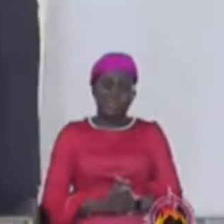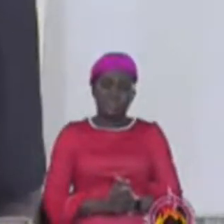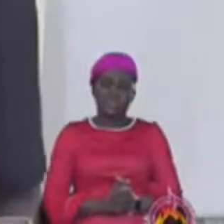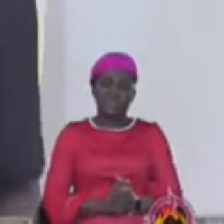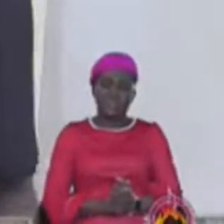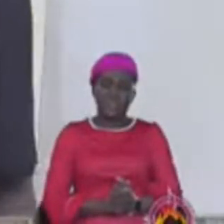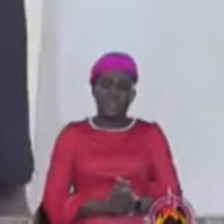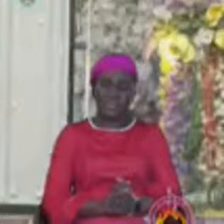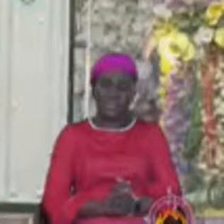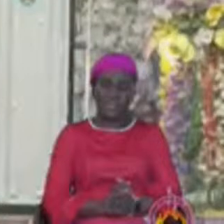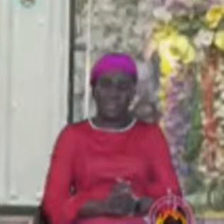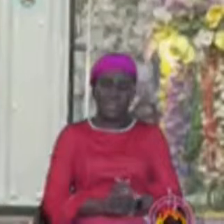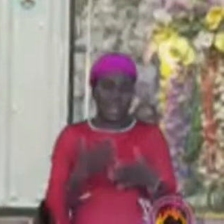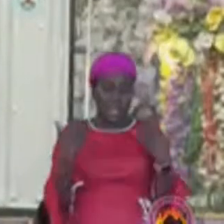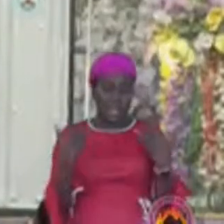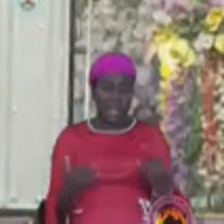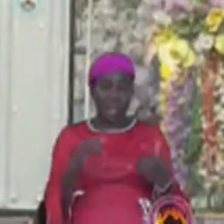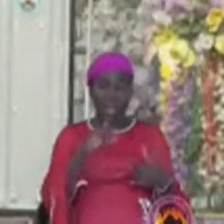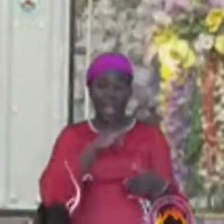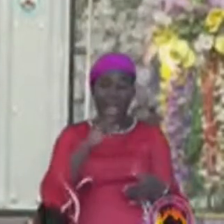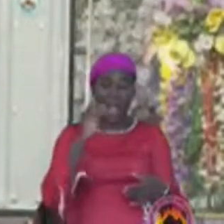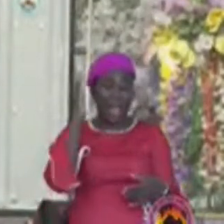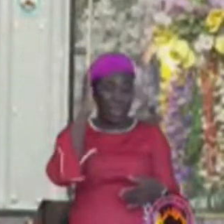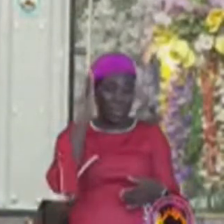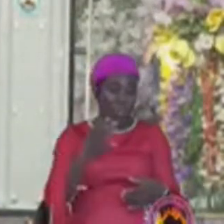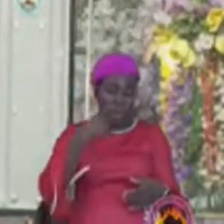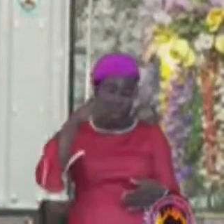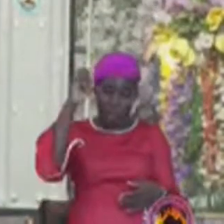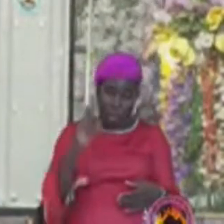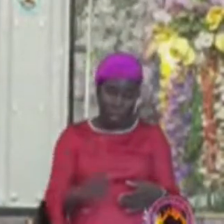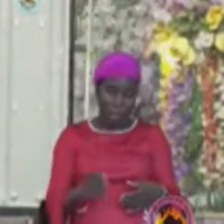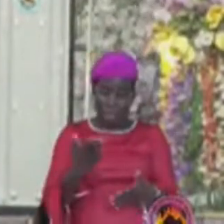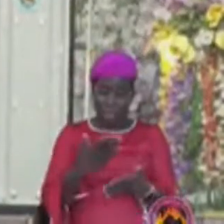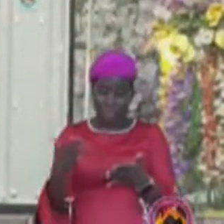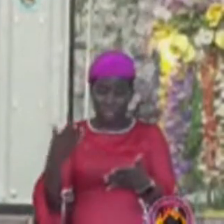I'm going to say, make a pronouncement 7 times now.